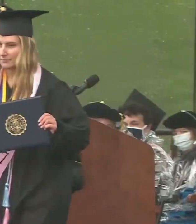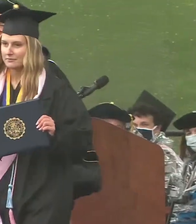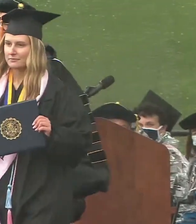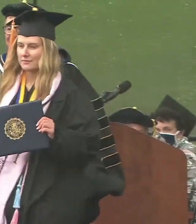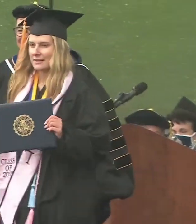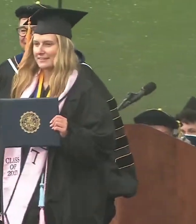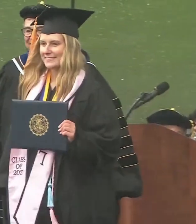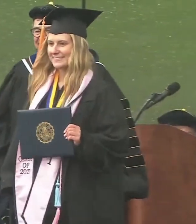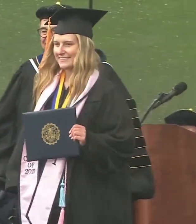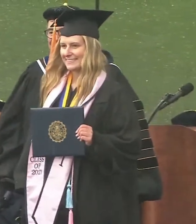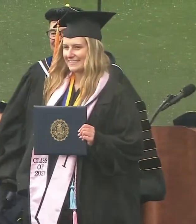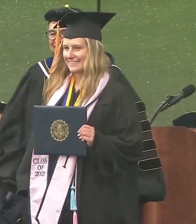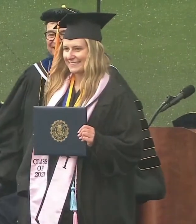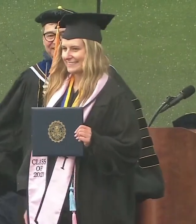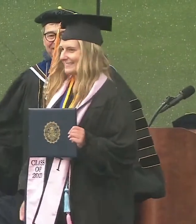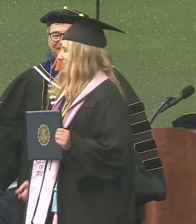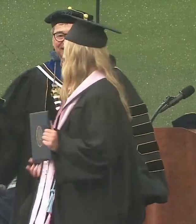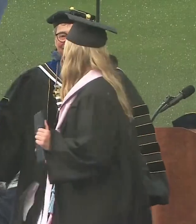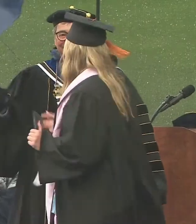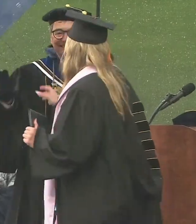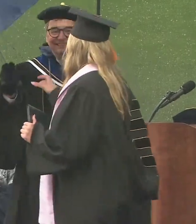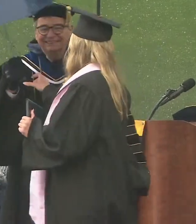Madeline D. Dator.